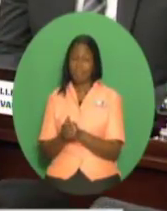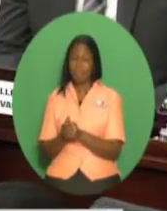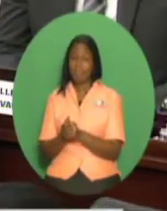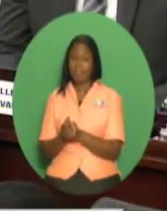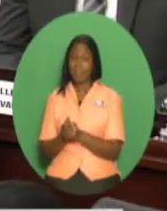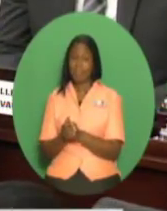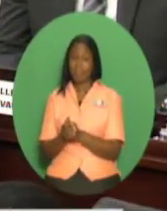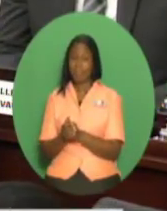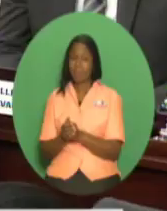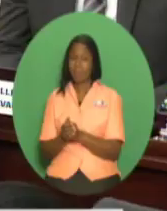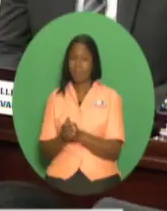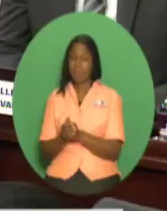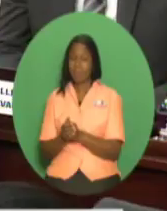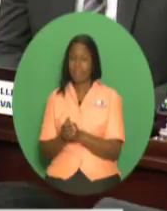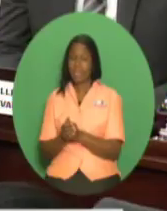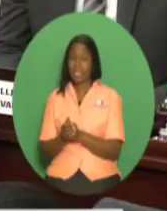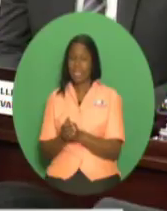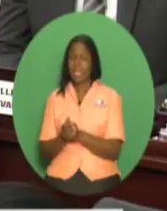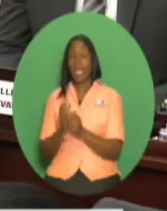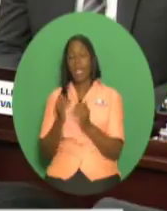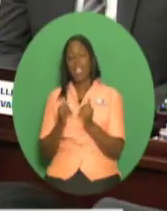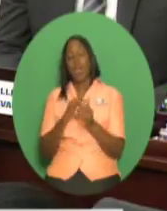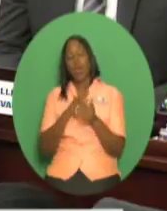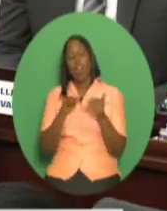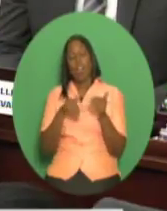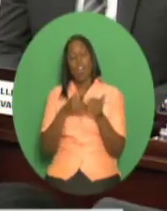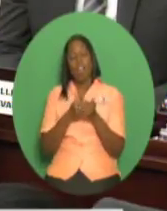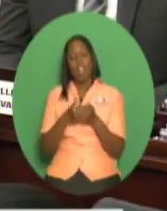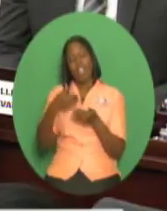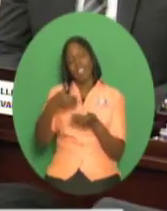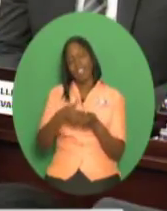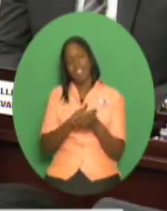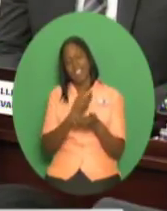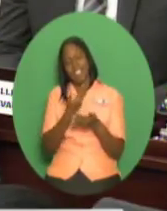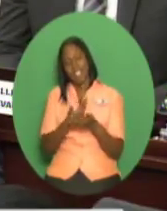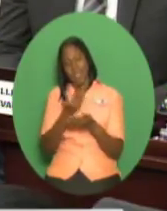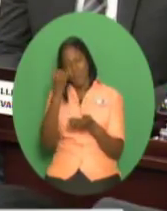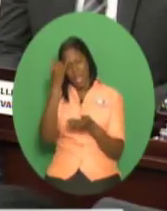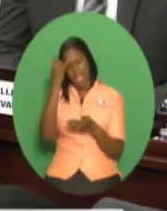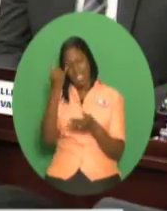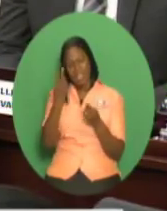All of these initiatives that we are putting in place